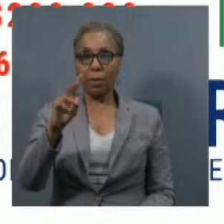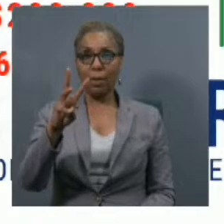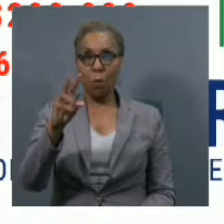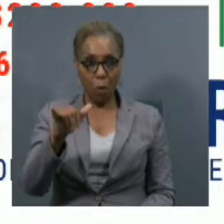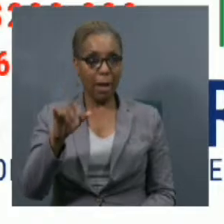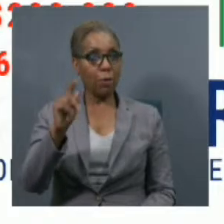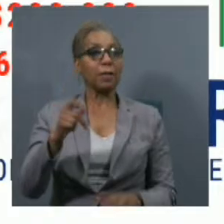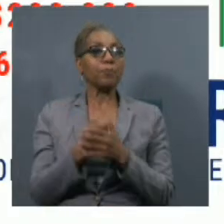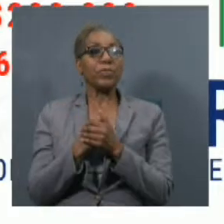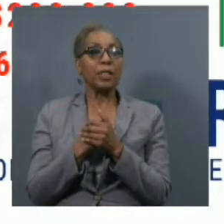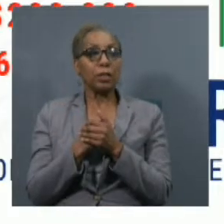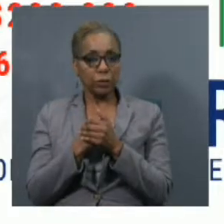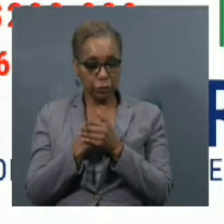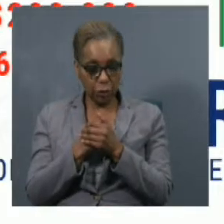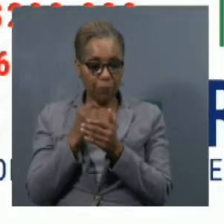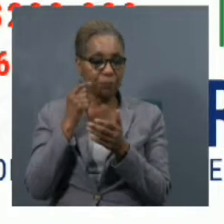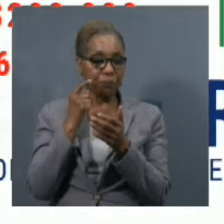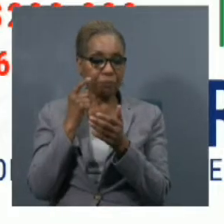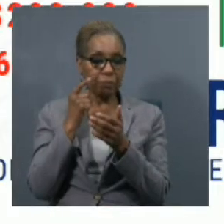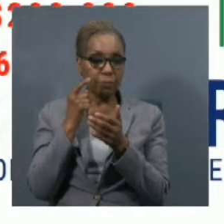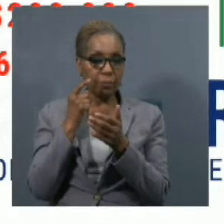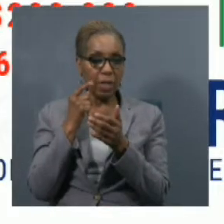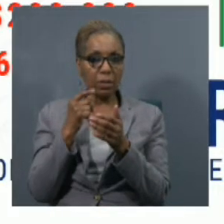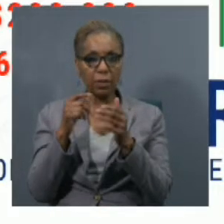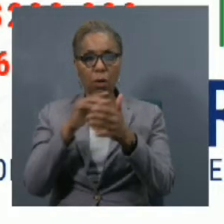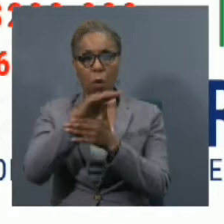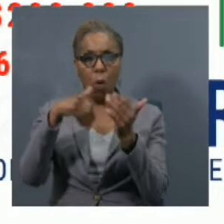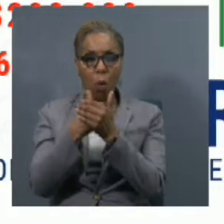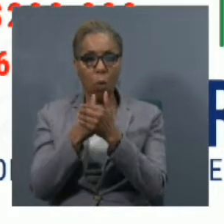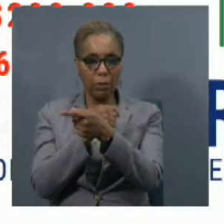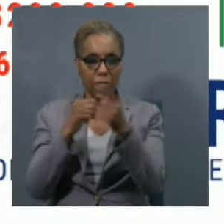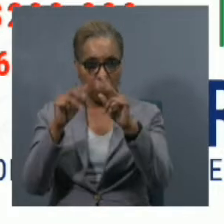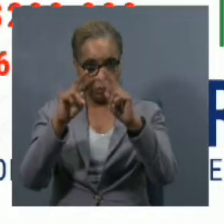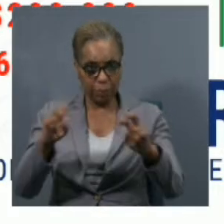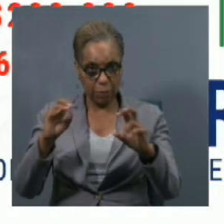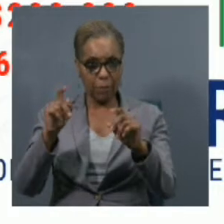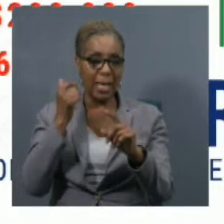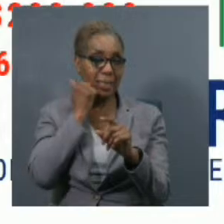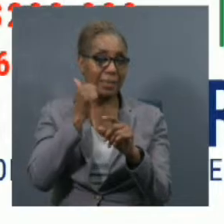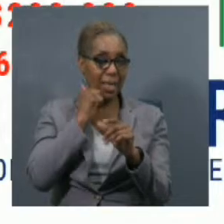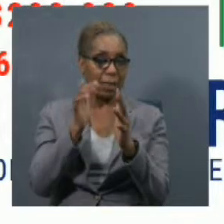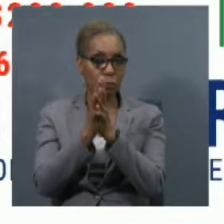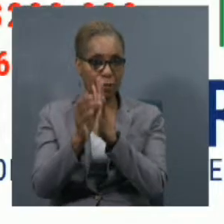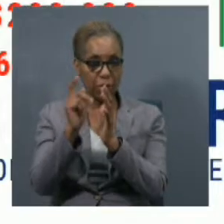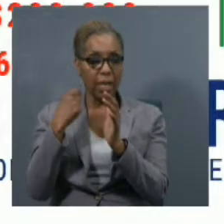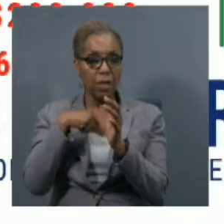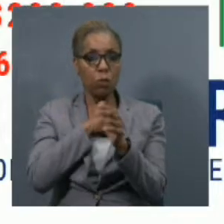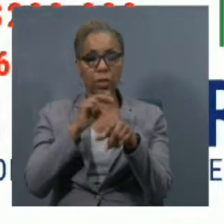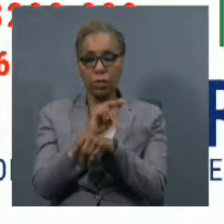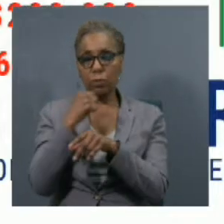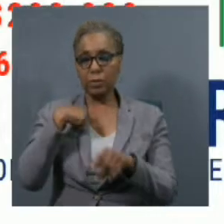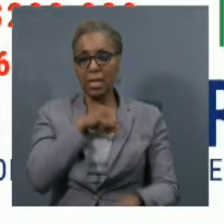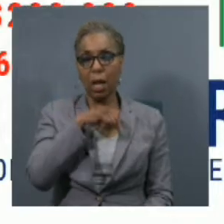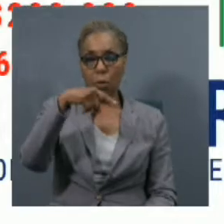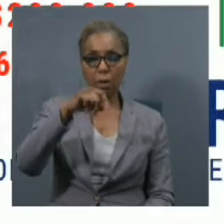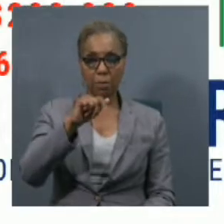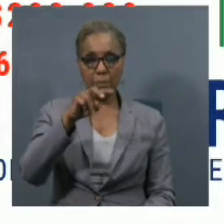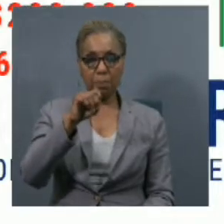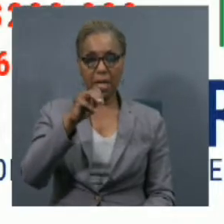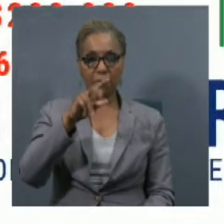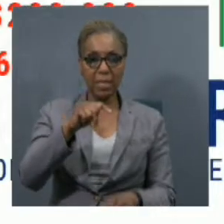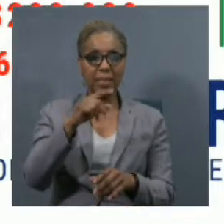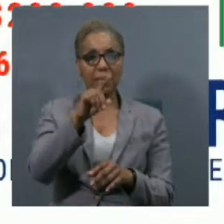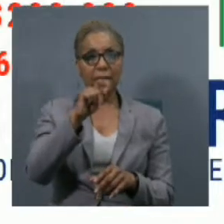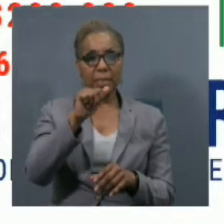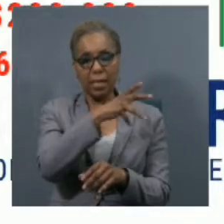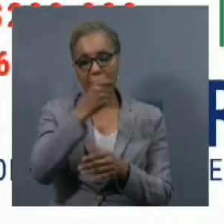that's available through Arkansas Department of Transportation's website. And we used our pavement data as well as cost estimates to